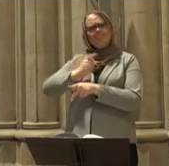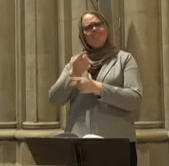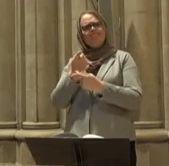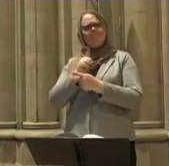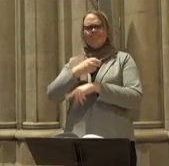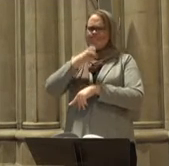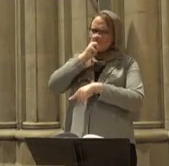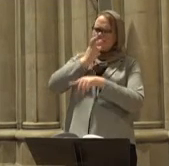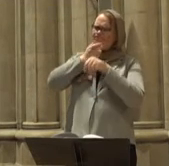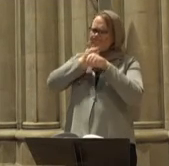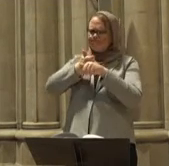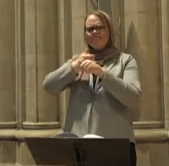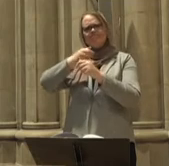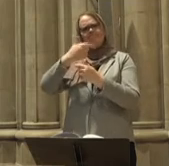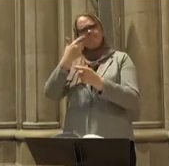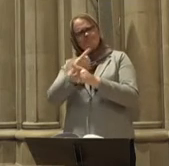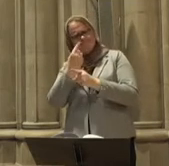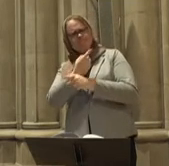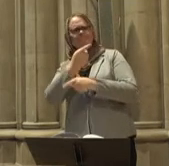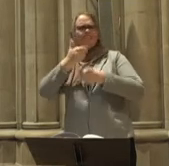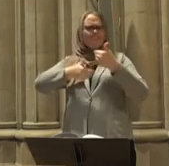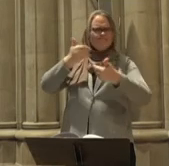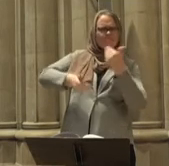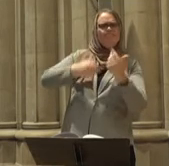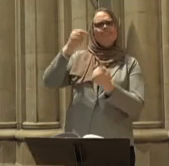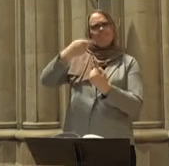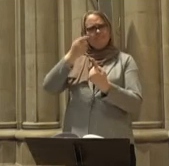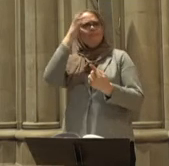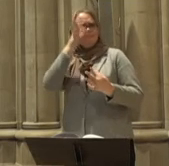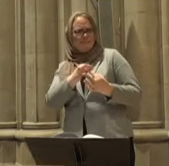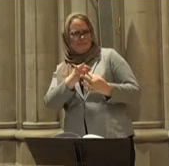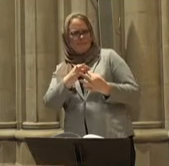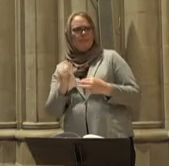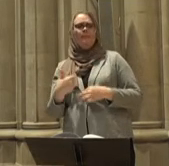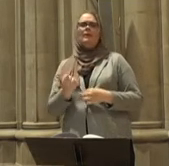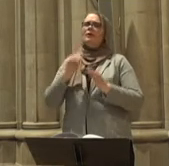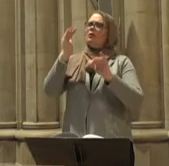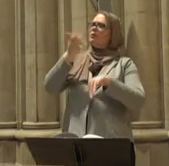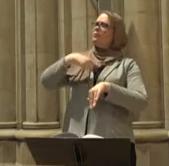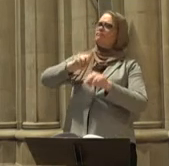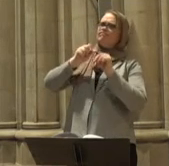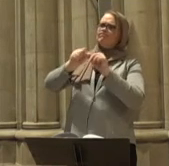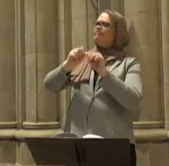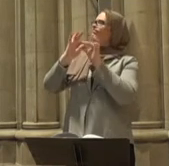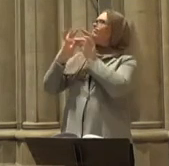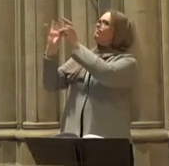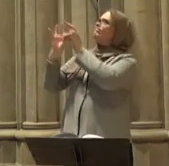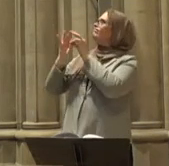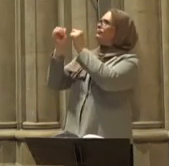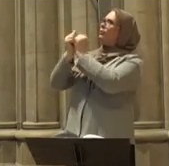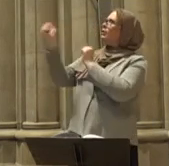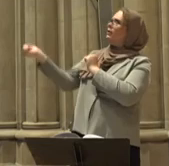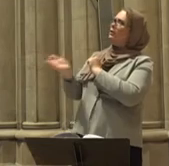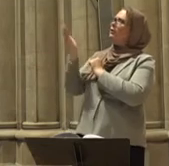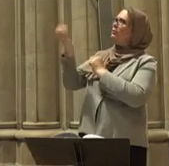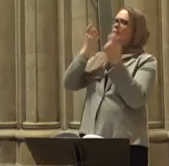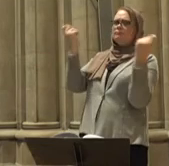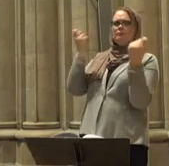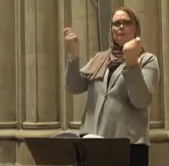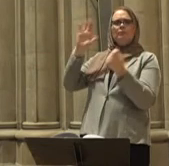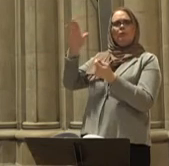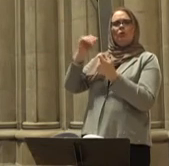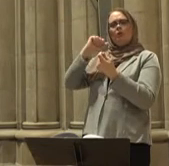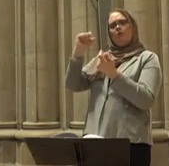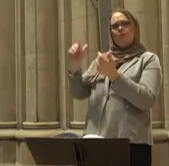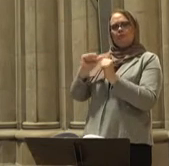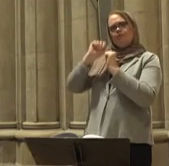you in all your ways, and evermore rejoice in your eternal glory, who are three